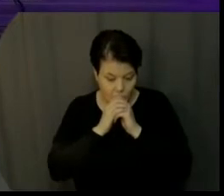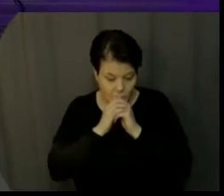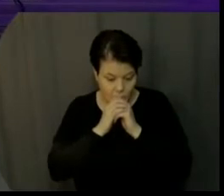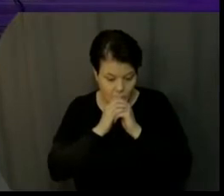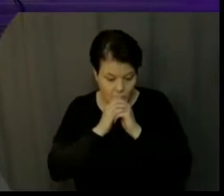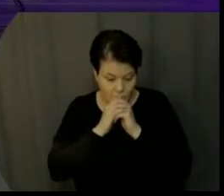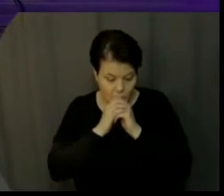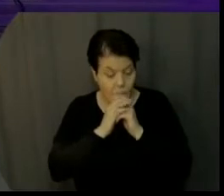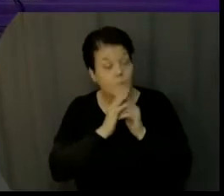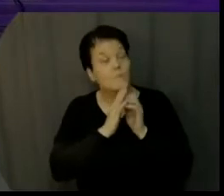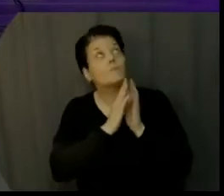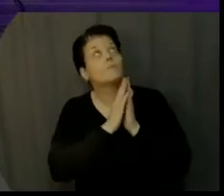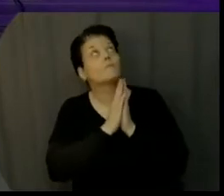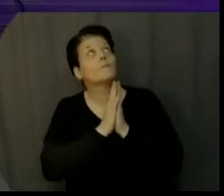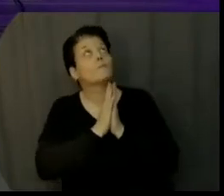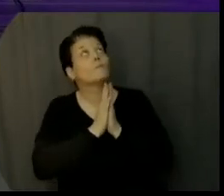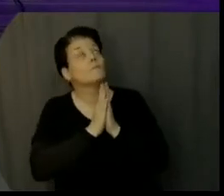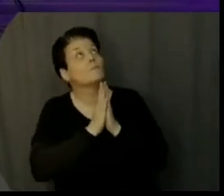Lord, we praise you